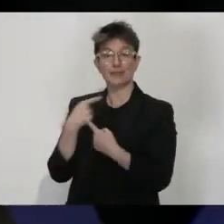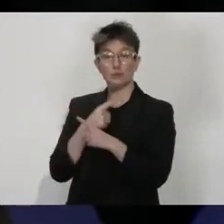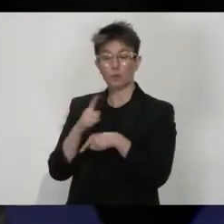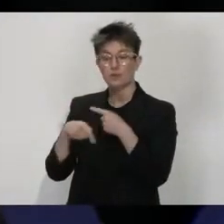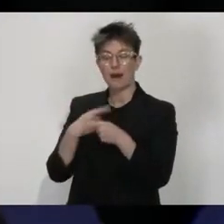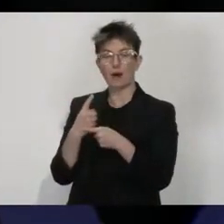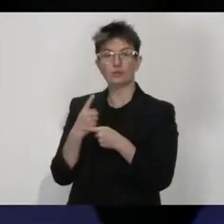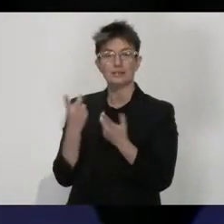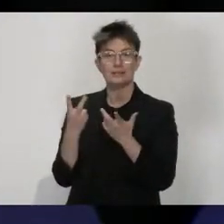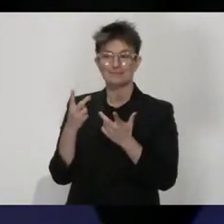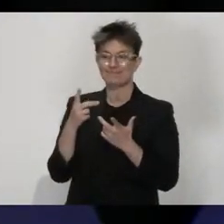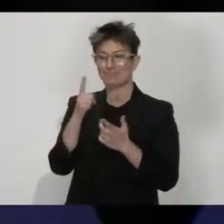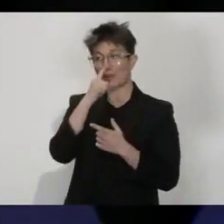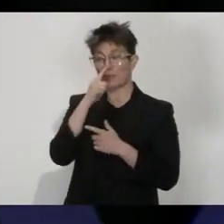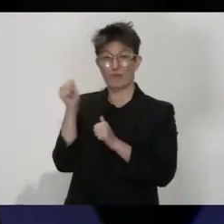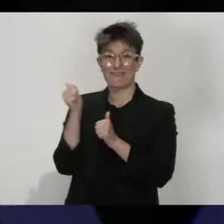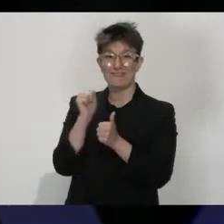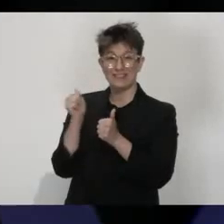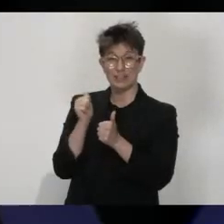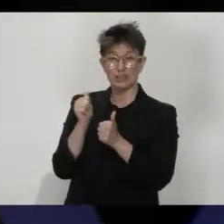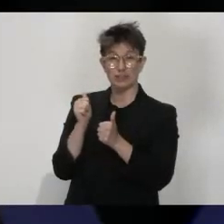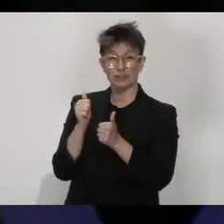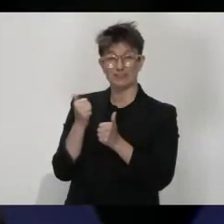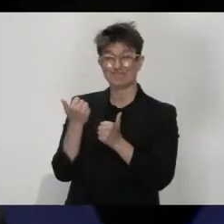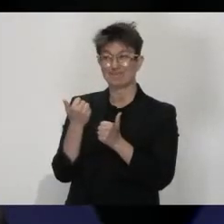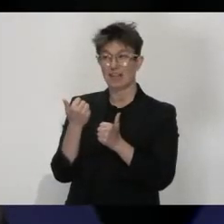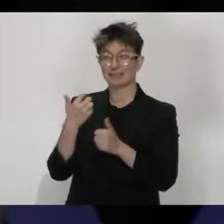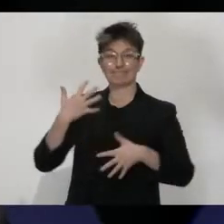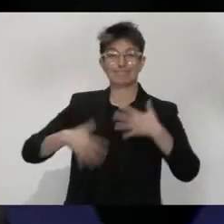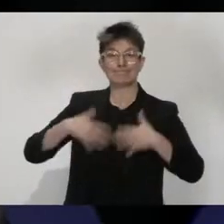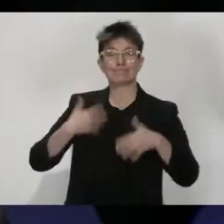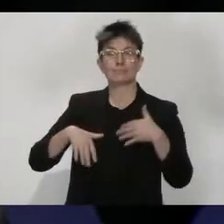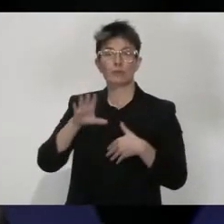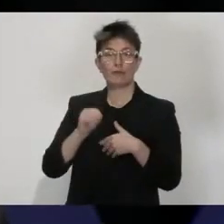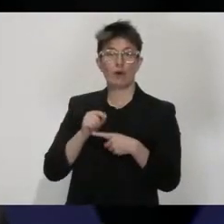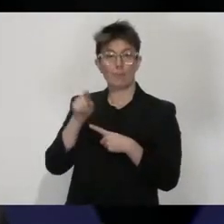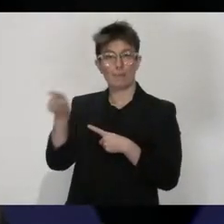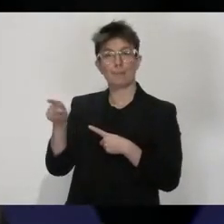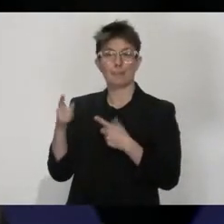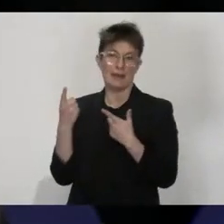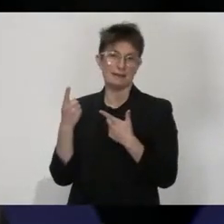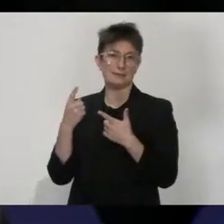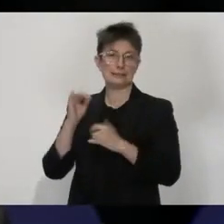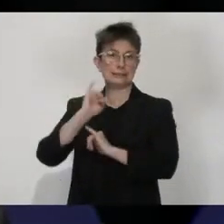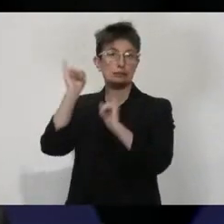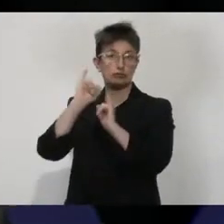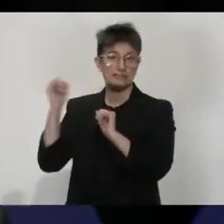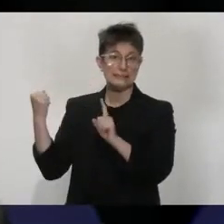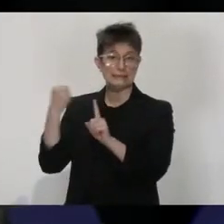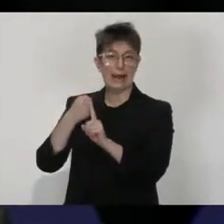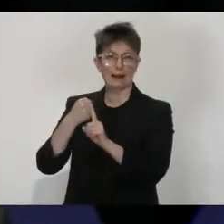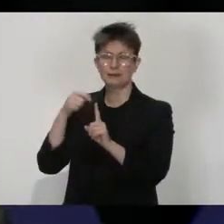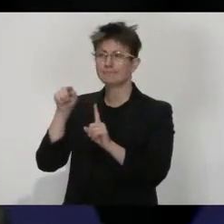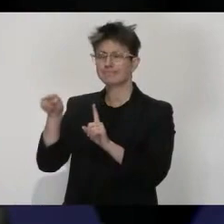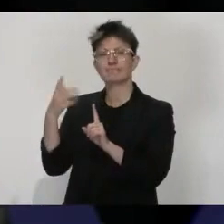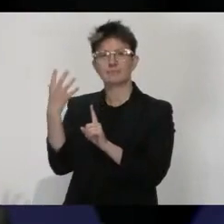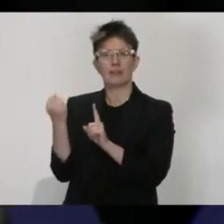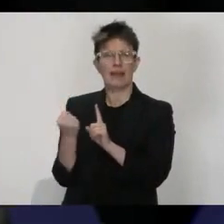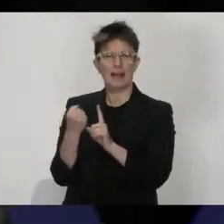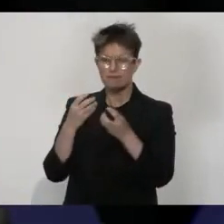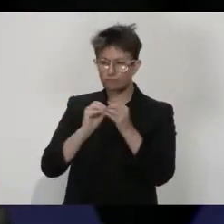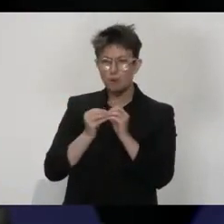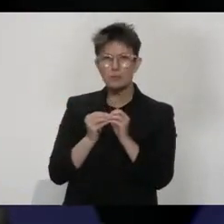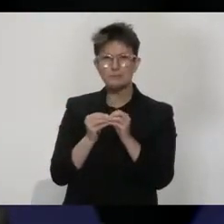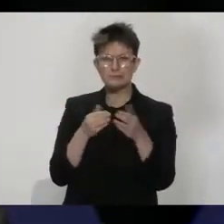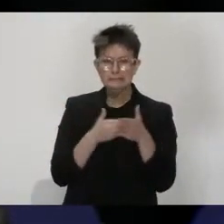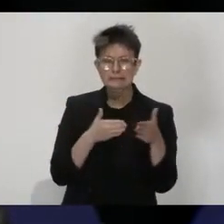government failing to support them? I don't believe so. The government's provided a great deal of support for the victims